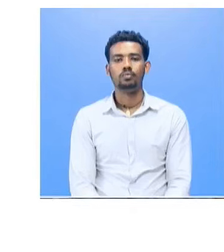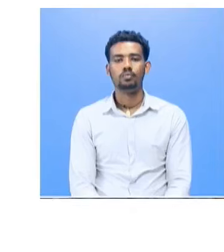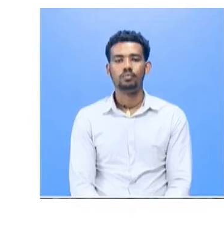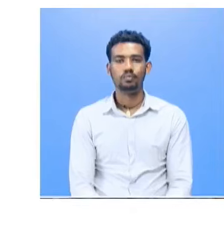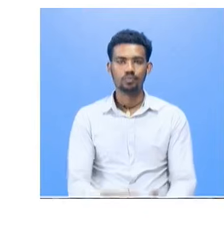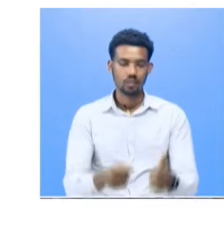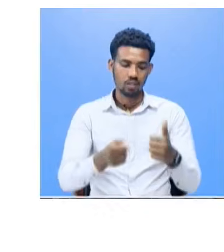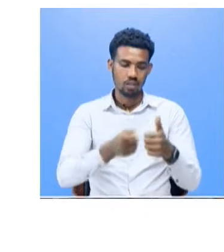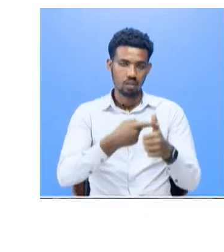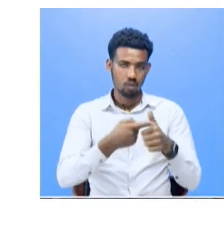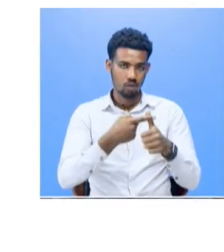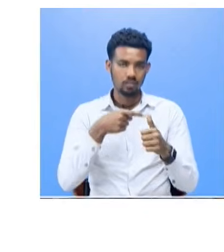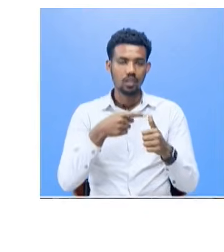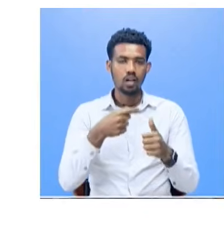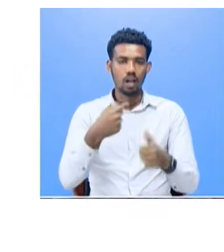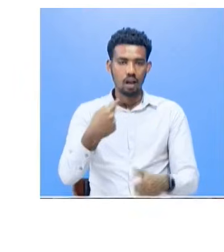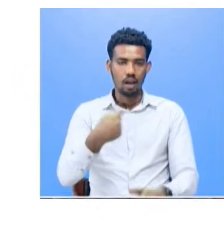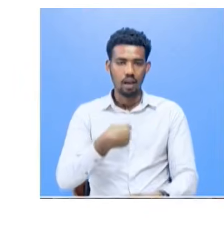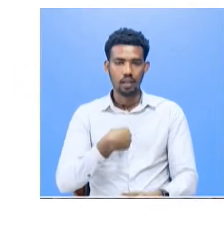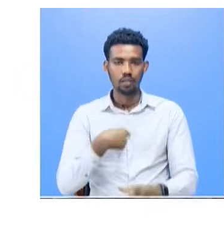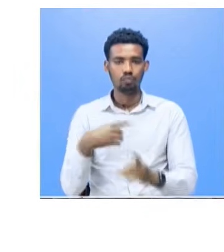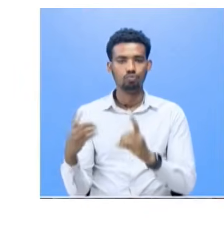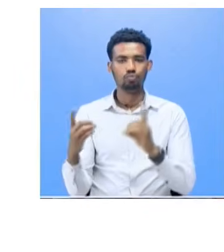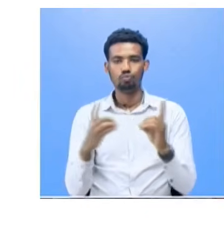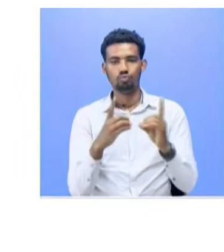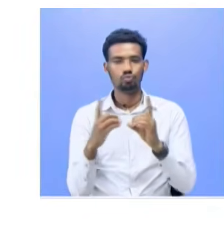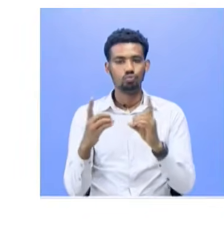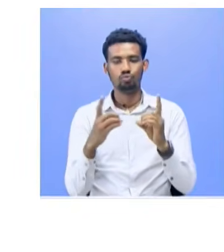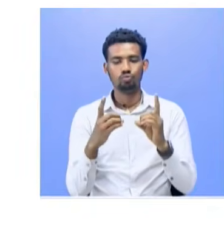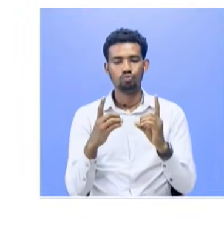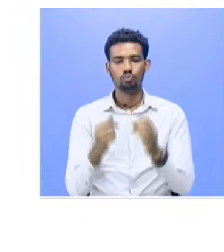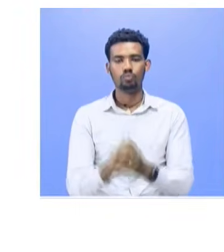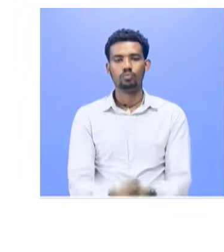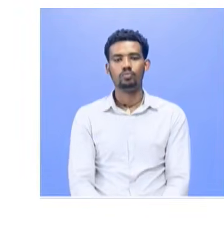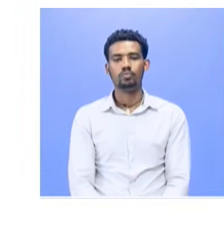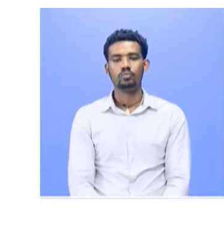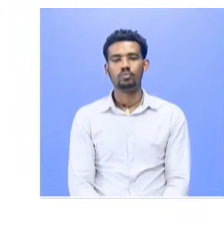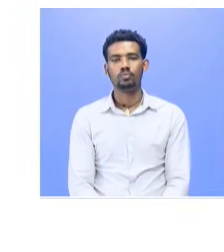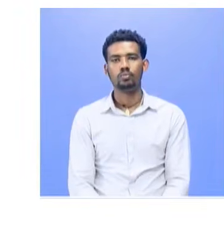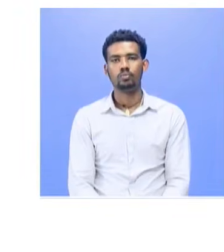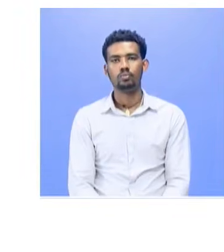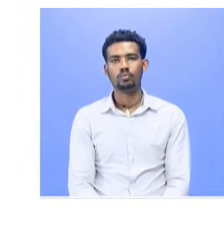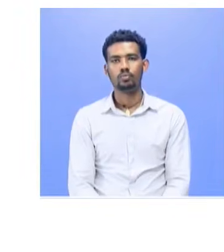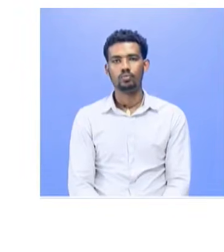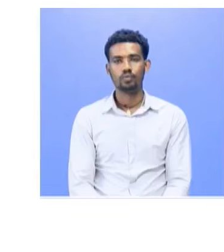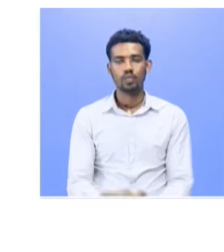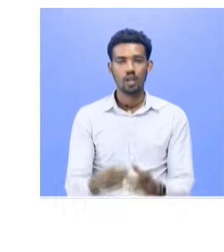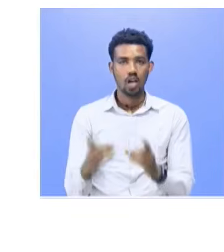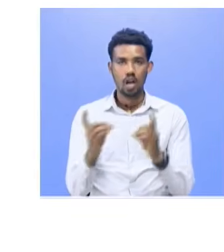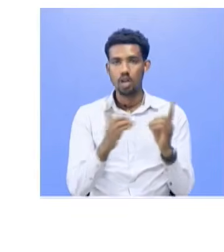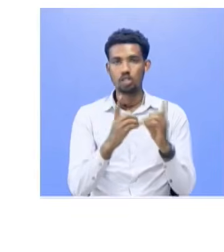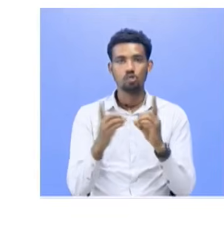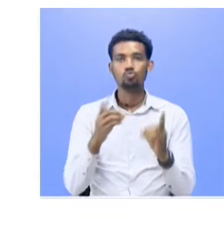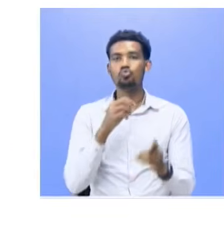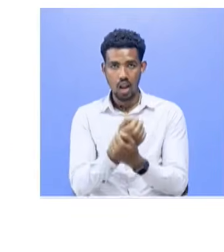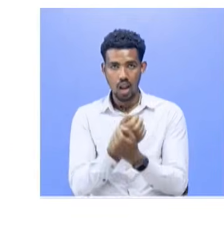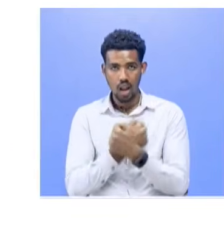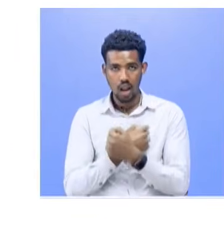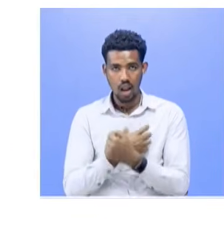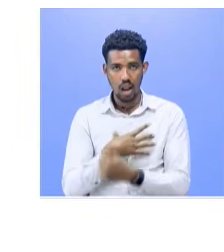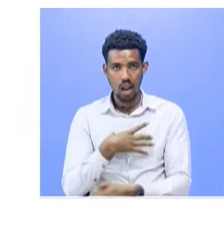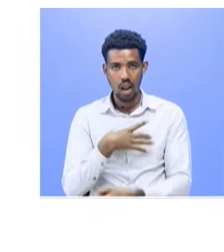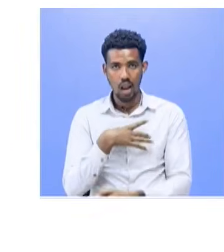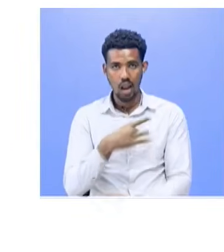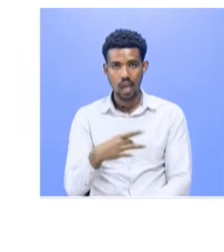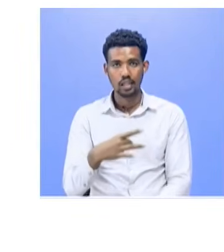Number 1, I do, here it is, look, I do not like,